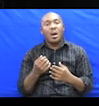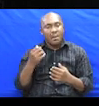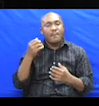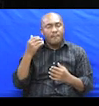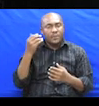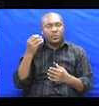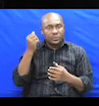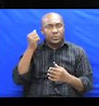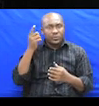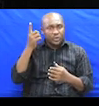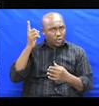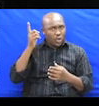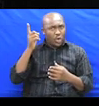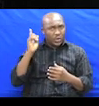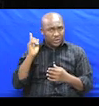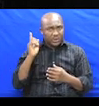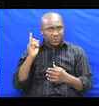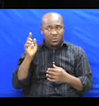Therefore, during colonial economy,